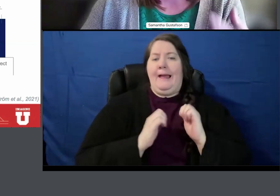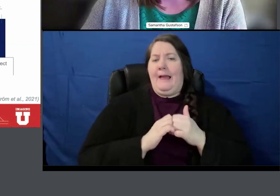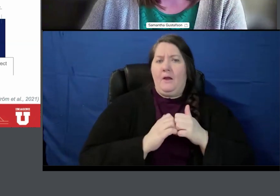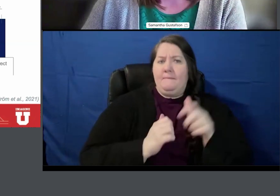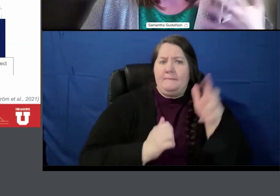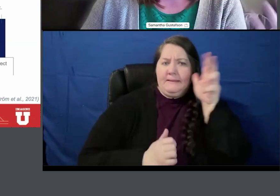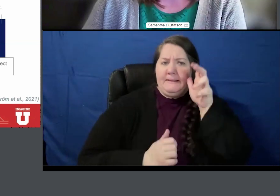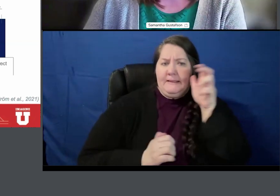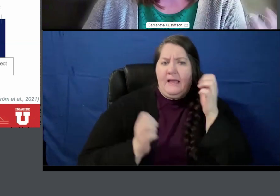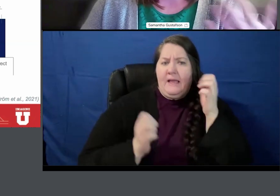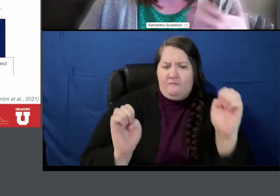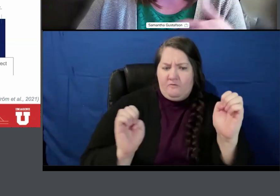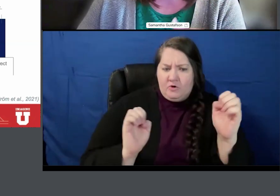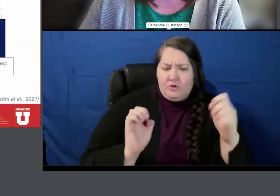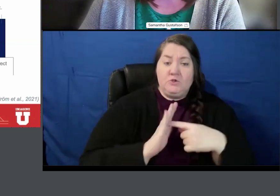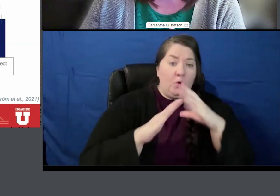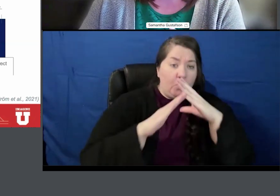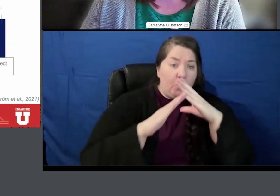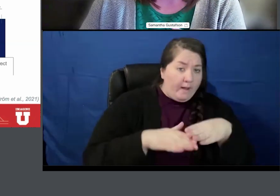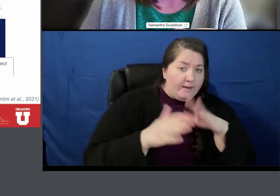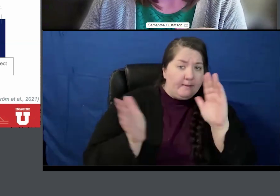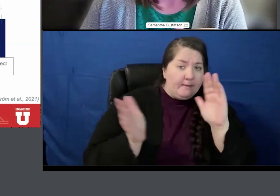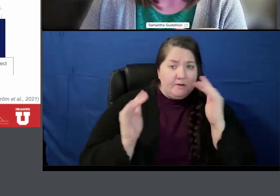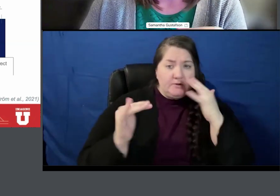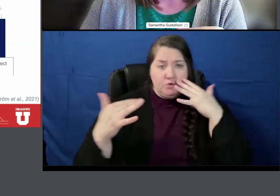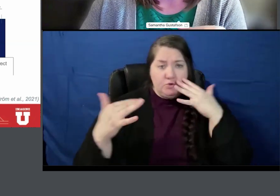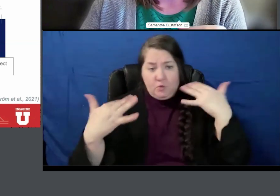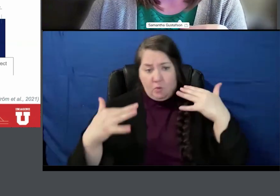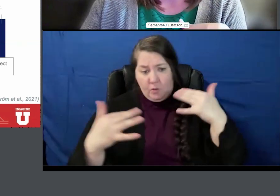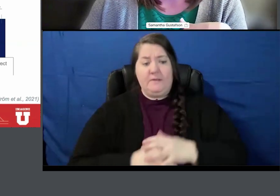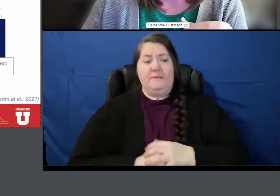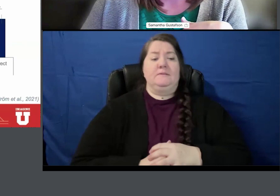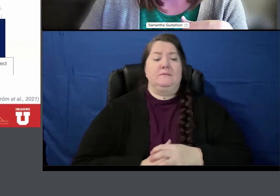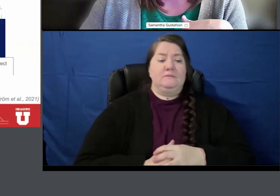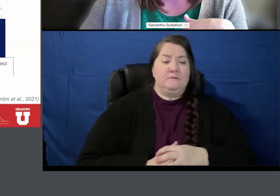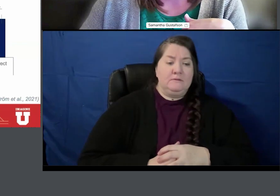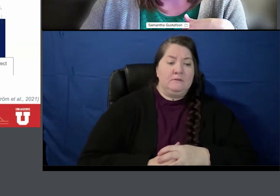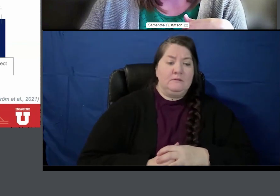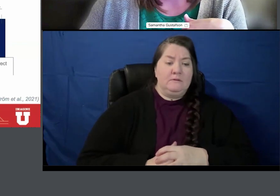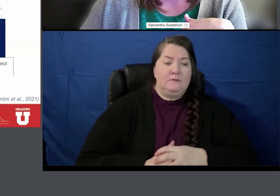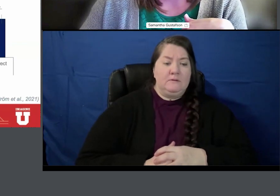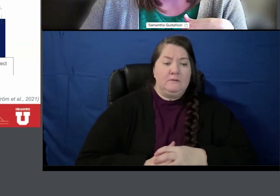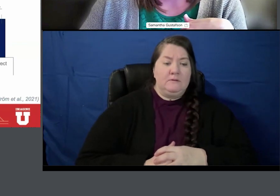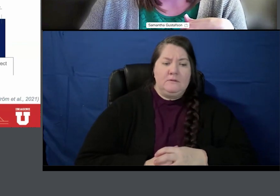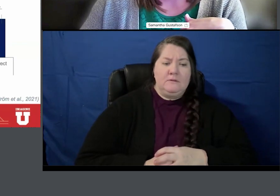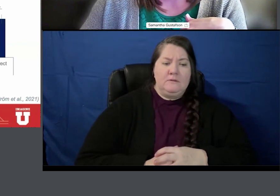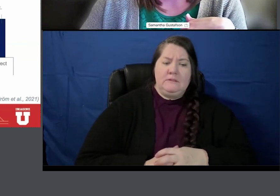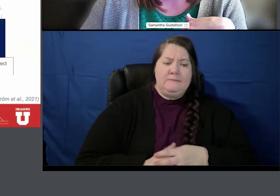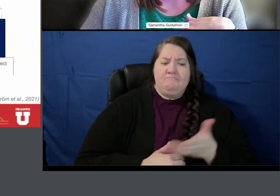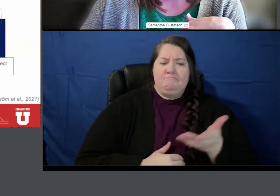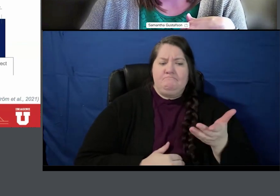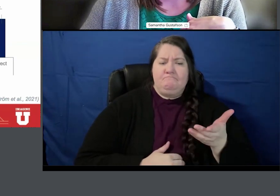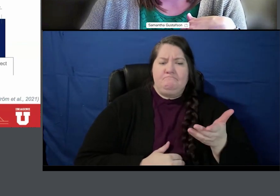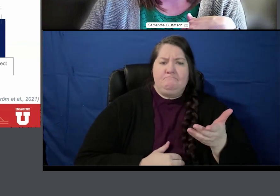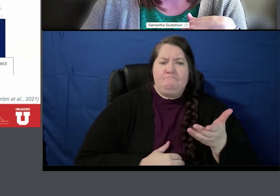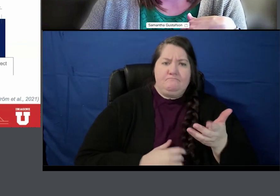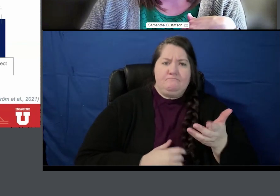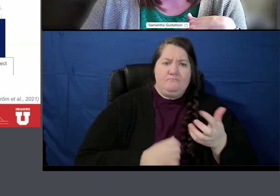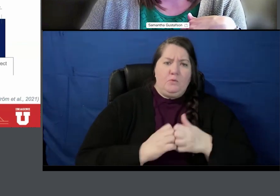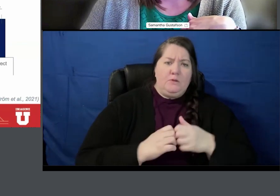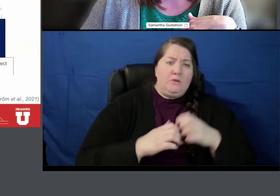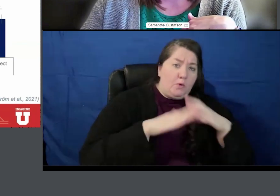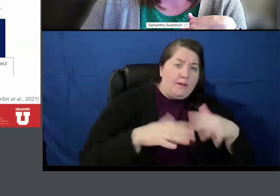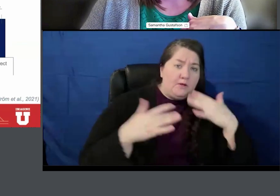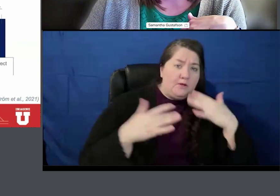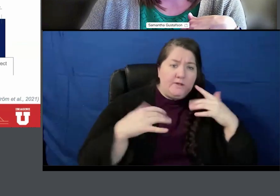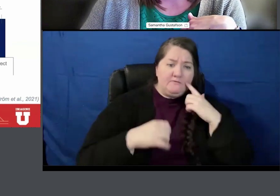they show in quiet compared to noise? And so we don't see any difference between our quiet and